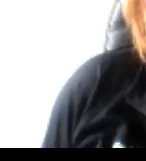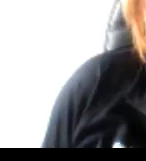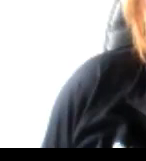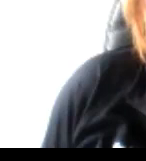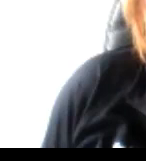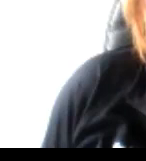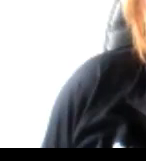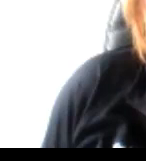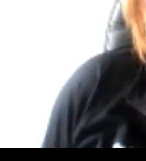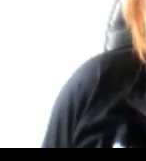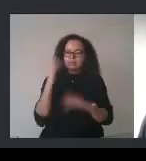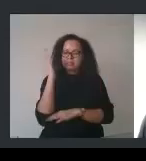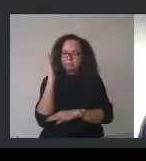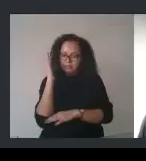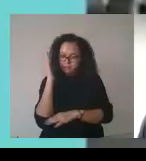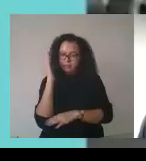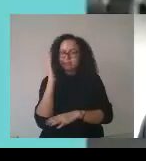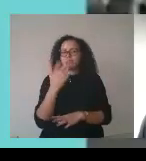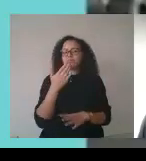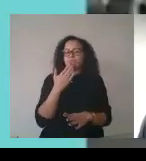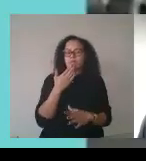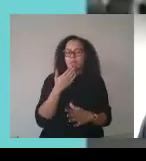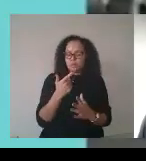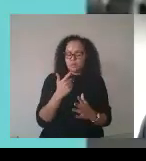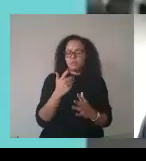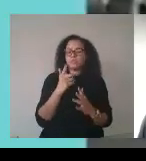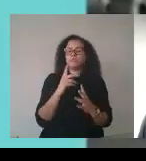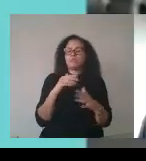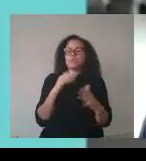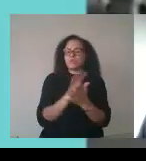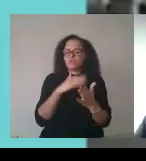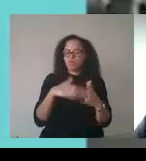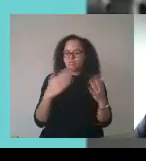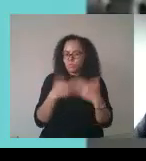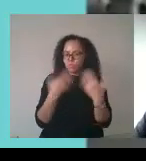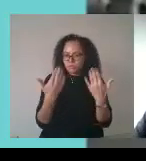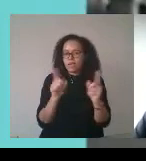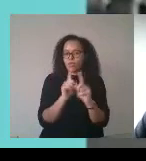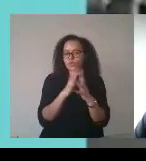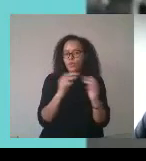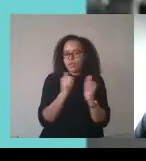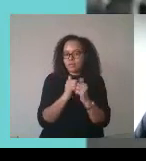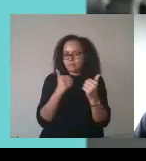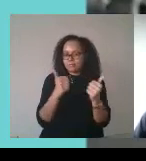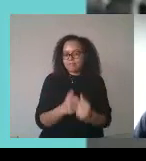speaker. So have a great rest of the day, a great Friday and a weekend. Yeah, thank you.